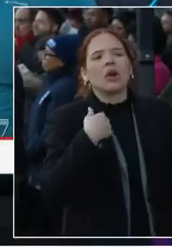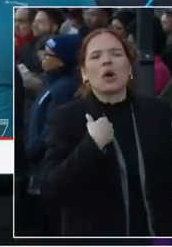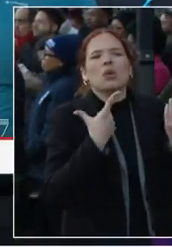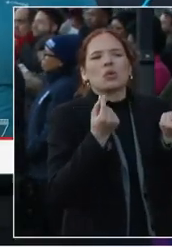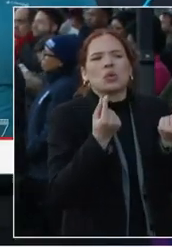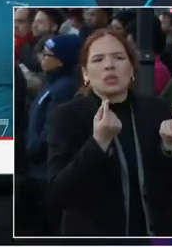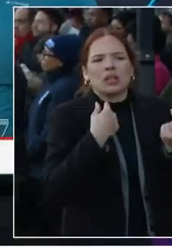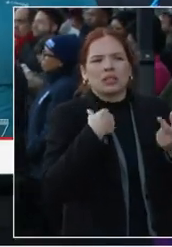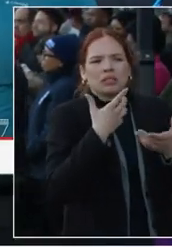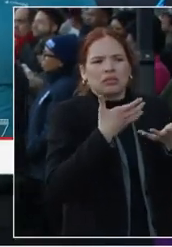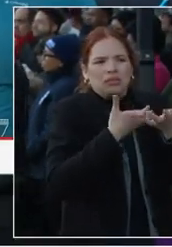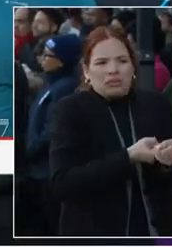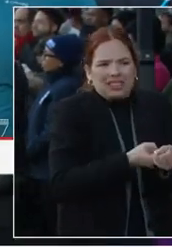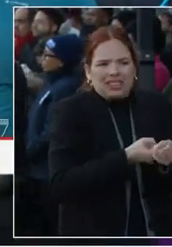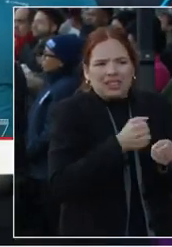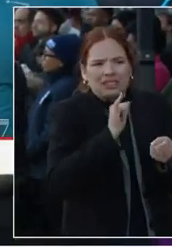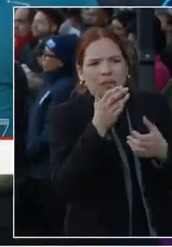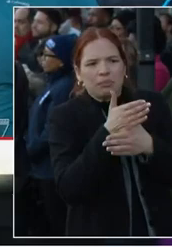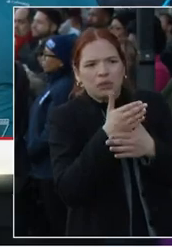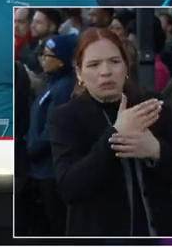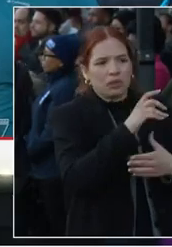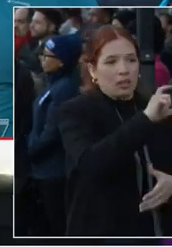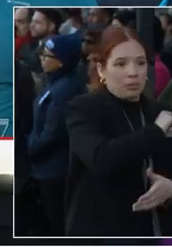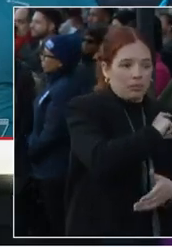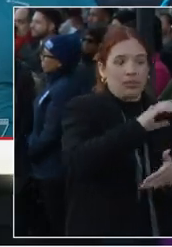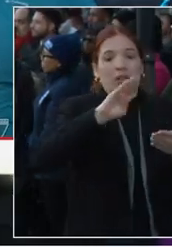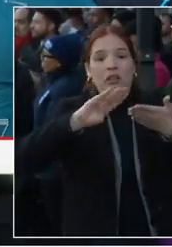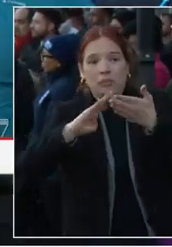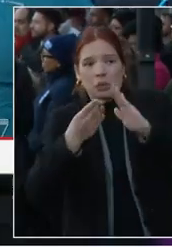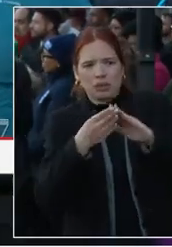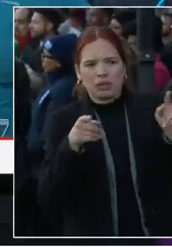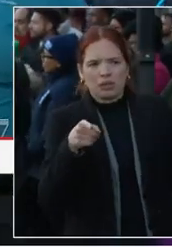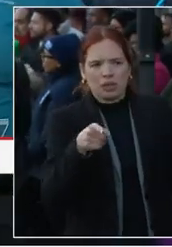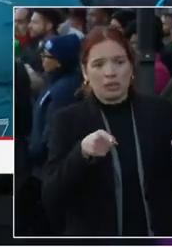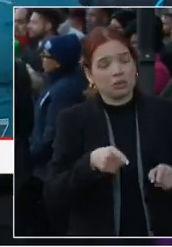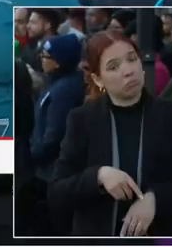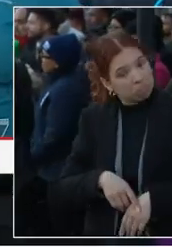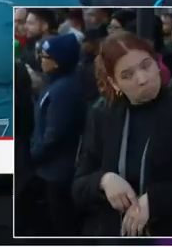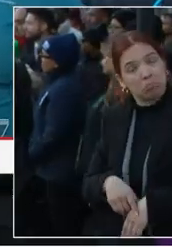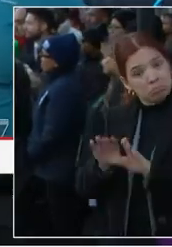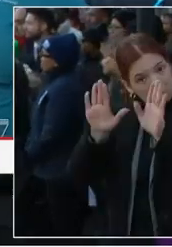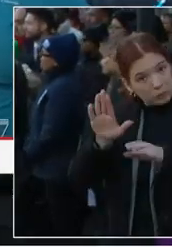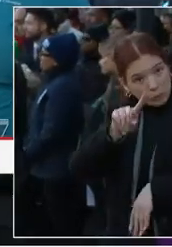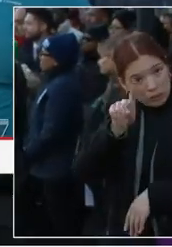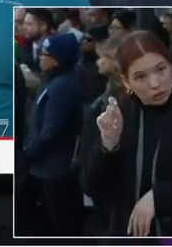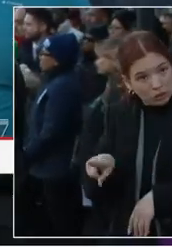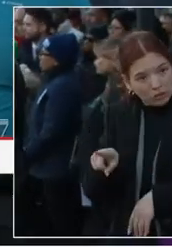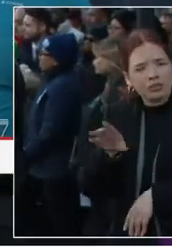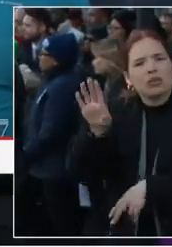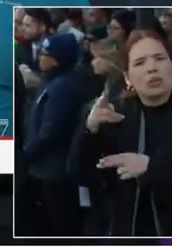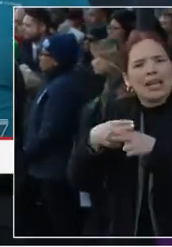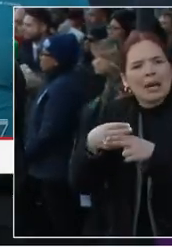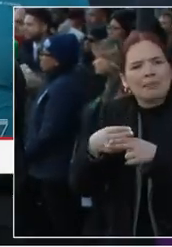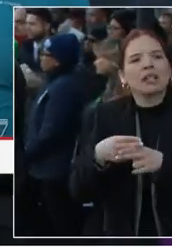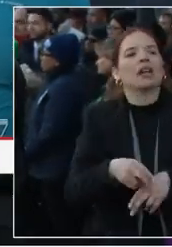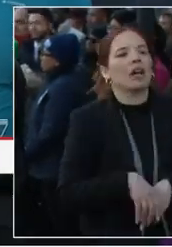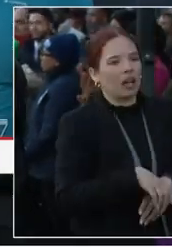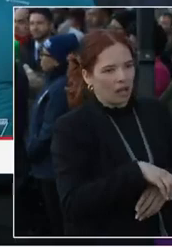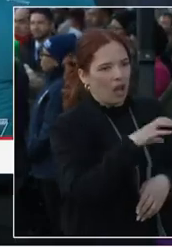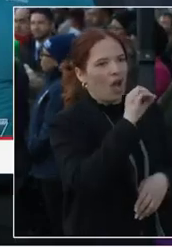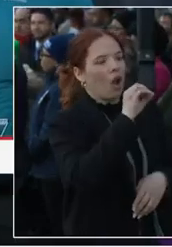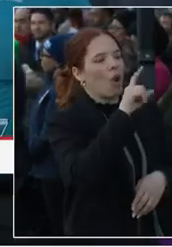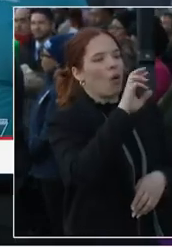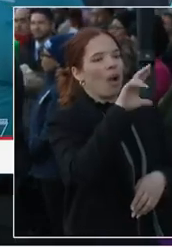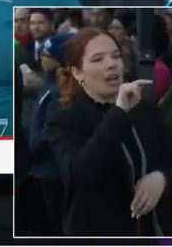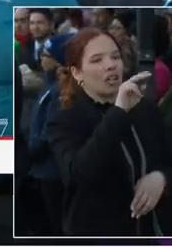the police and the communities they serve? Well, that's a great question. What was your name, hon? Orlando. Orlando asks,